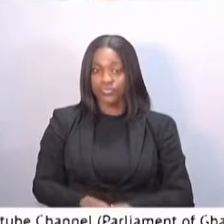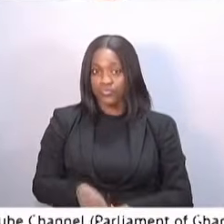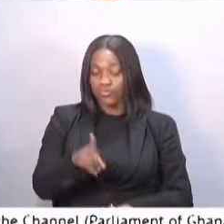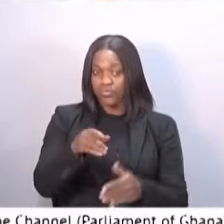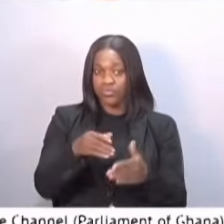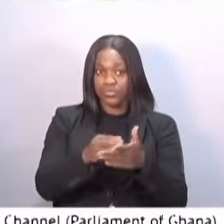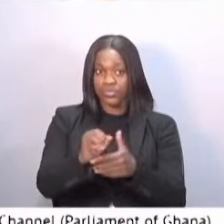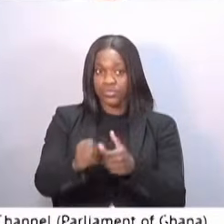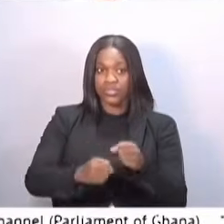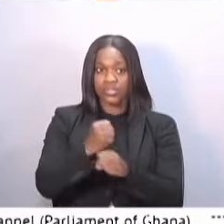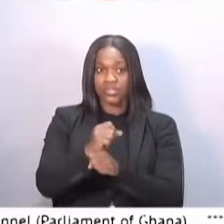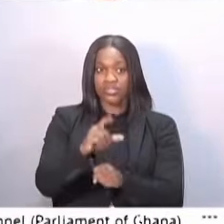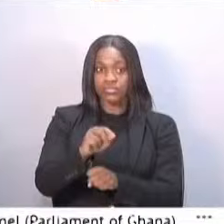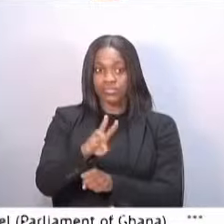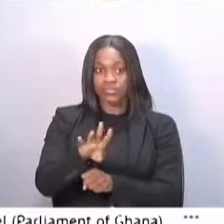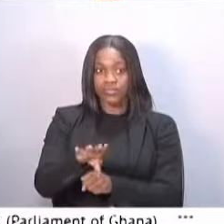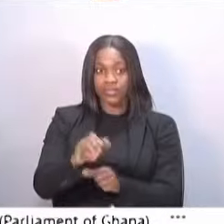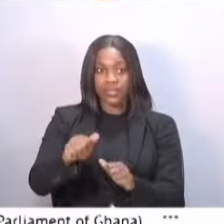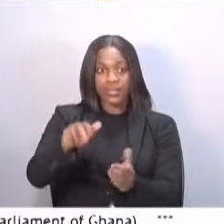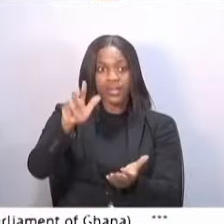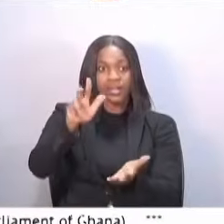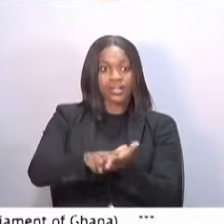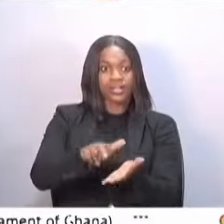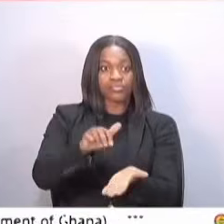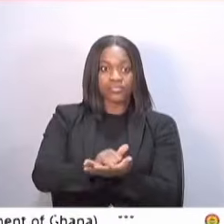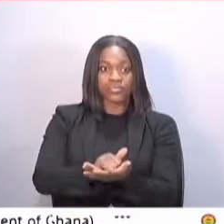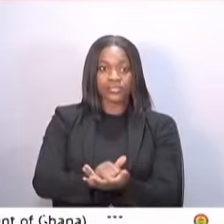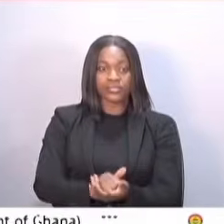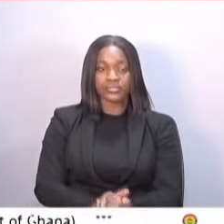guide in 2025. If you can confirm this for the House.